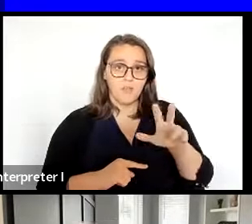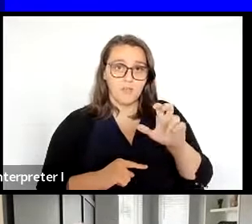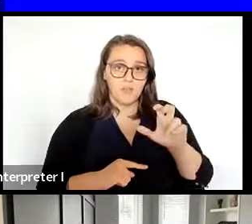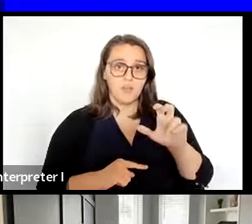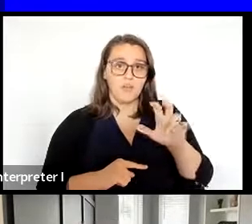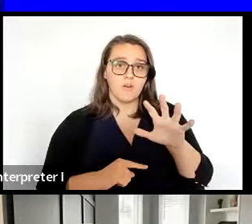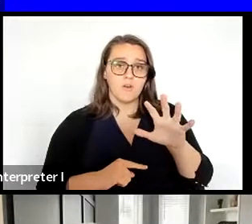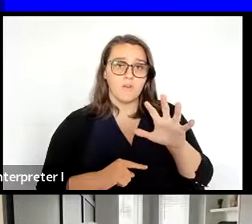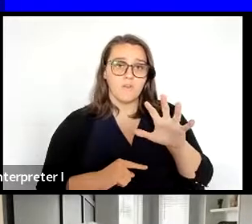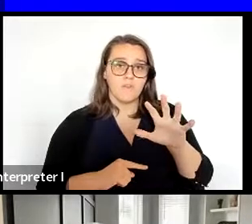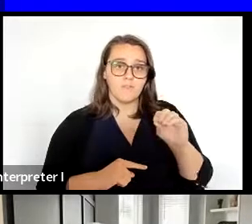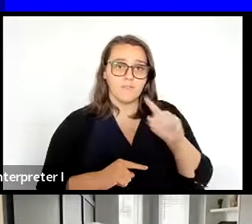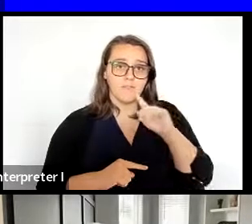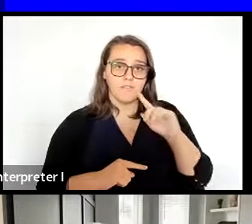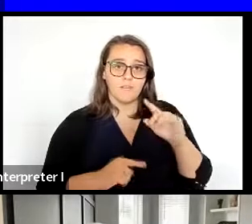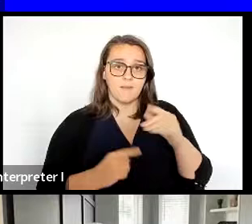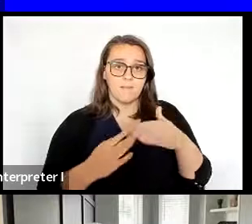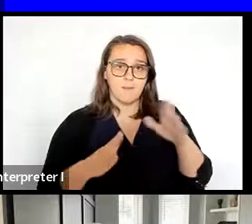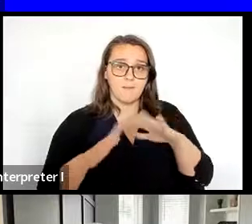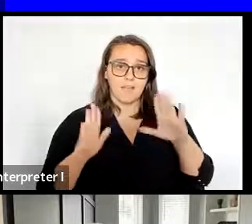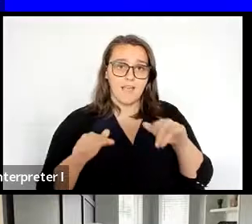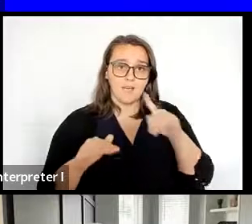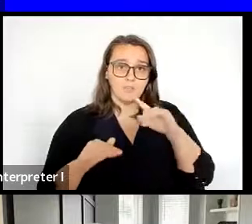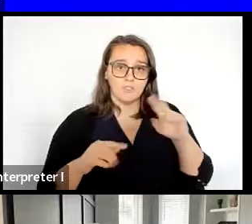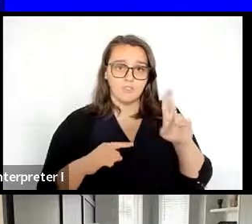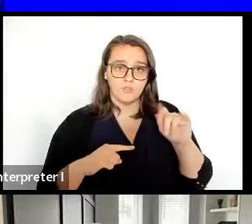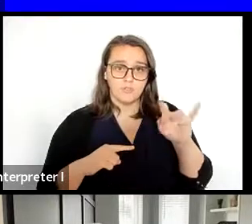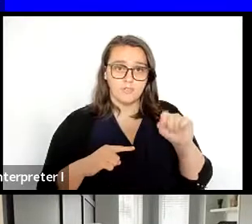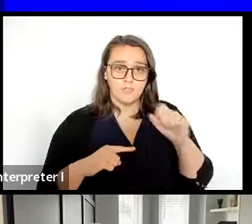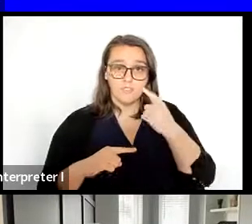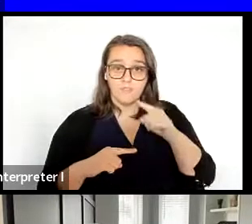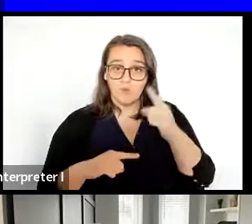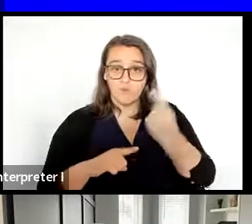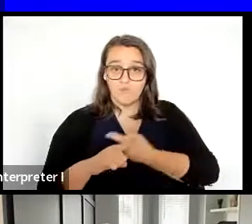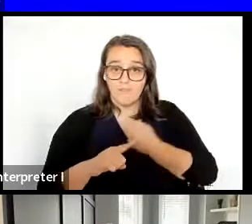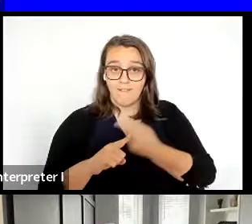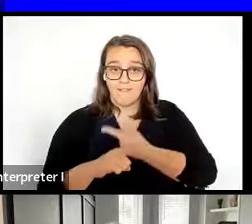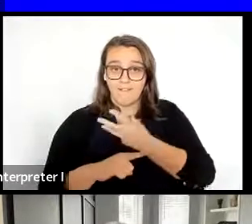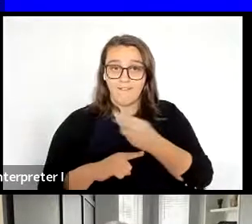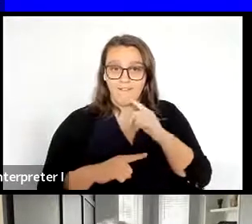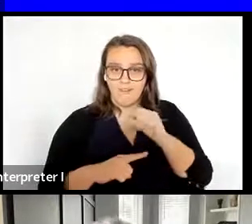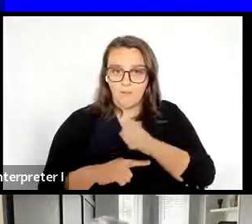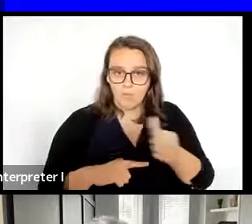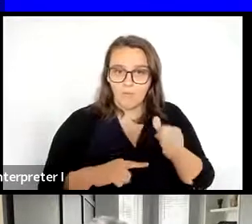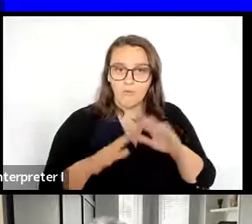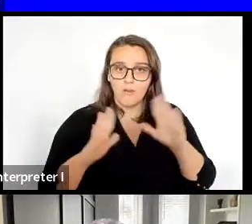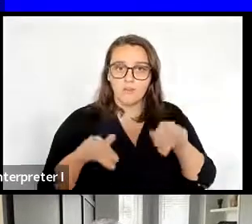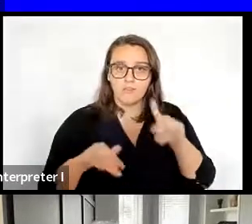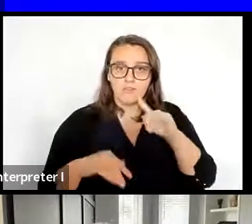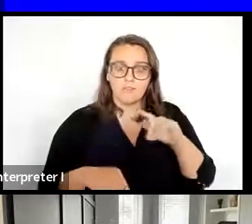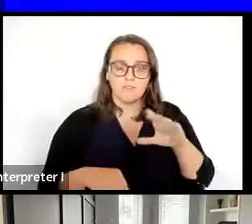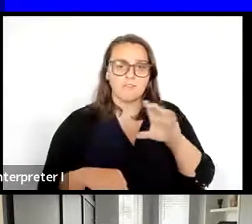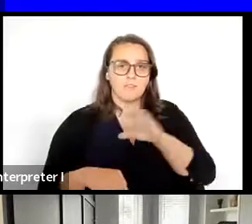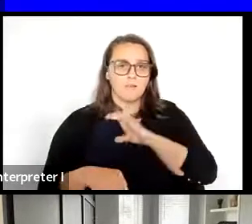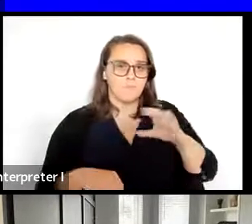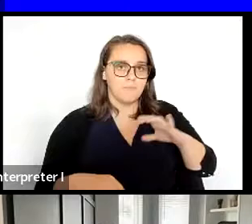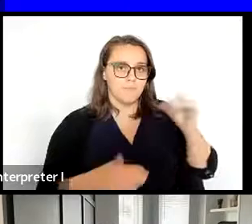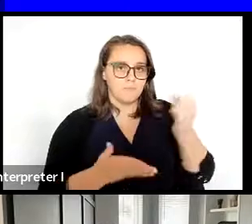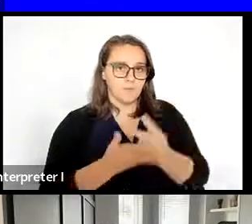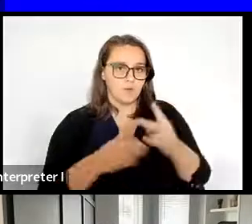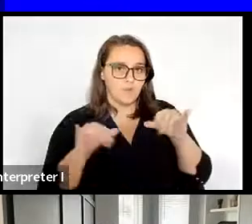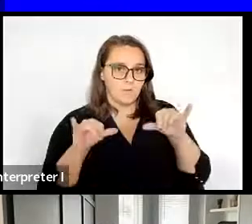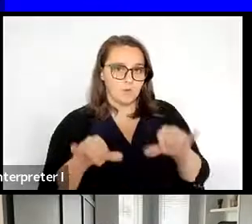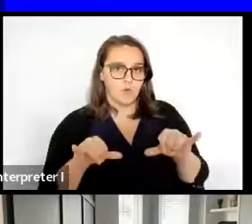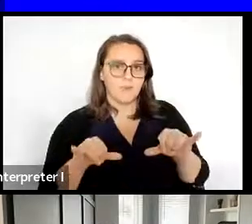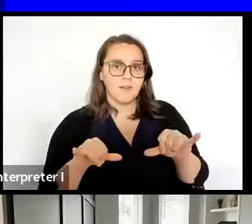for rent, as well as additional housing. The committee of the whole approved the permanent version in July. The